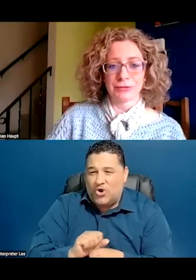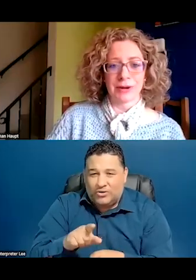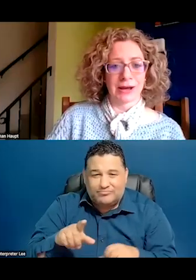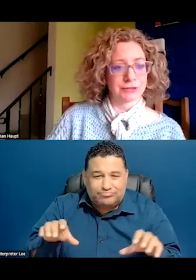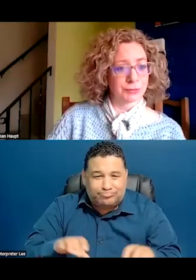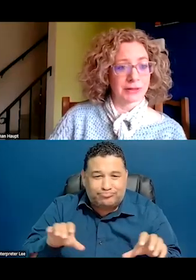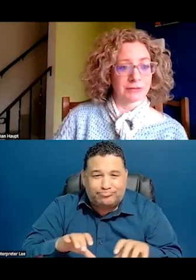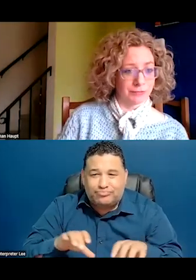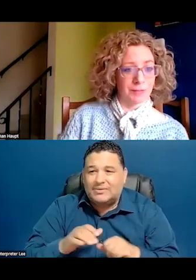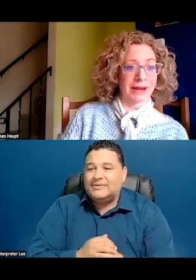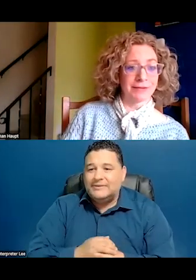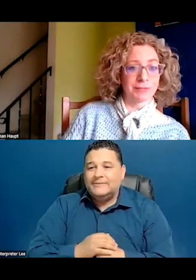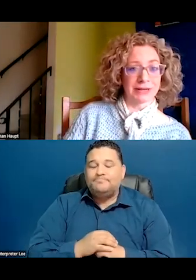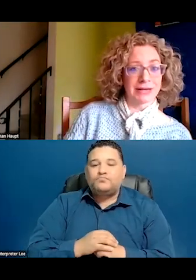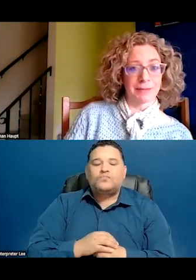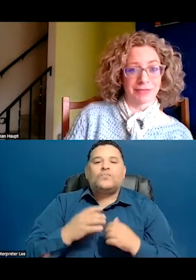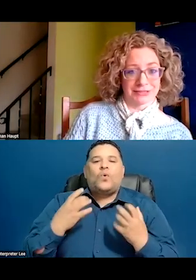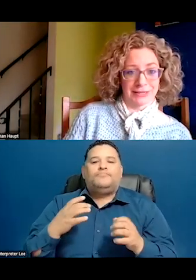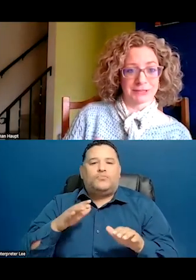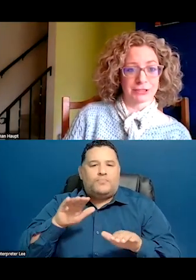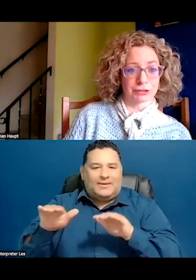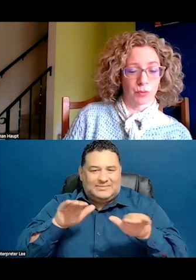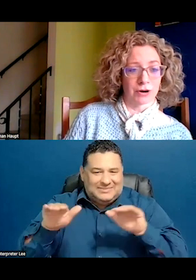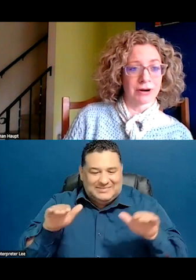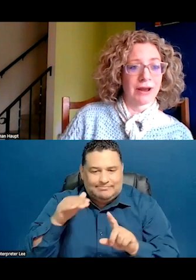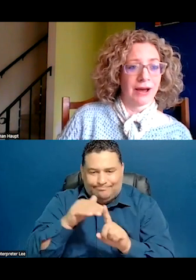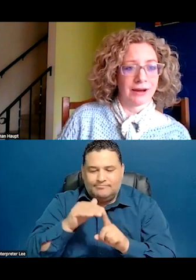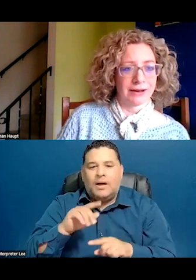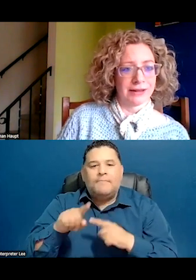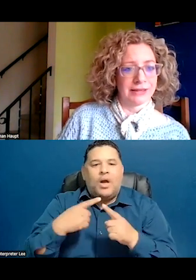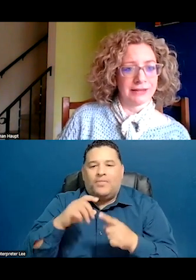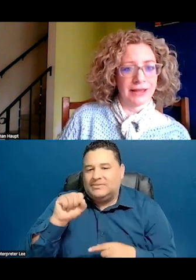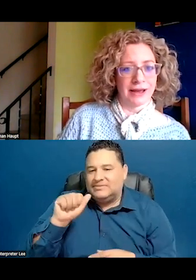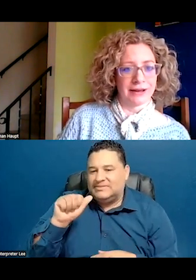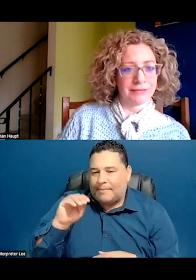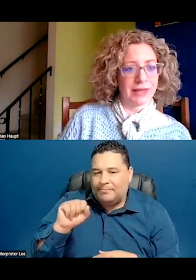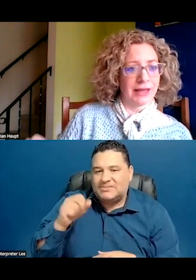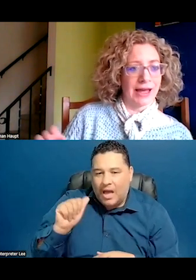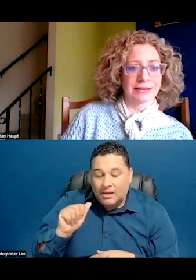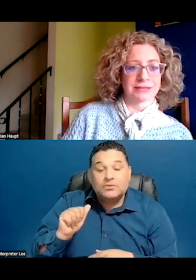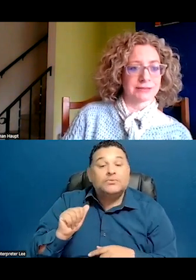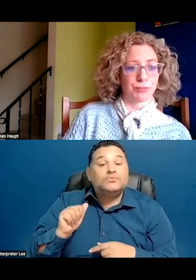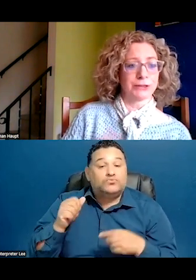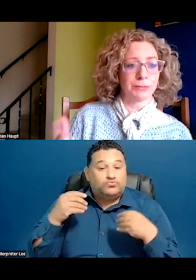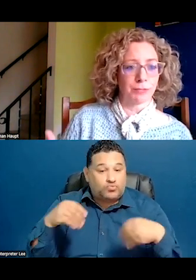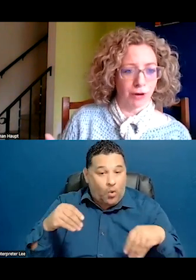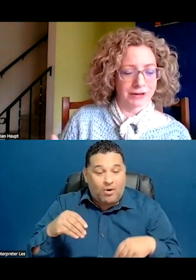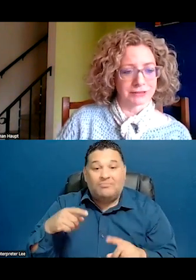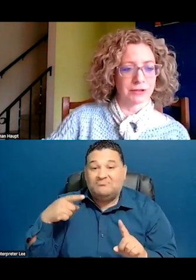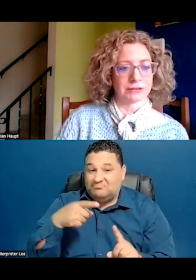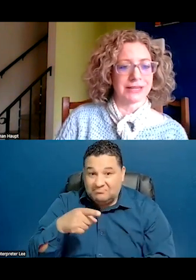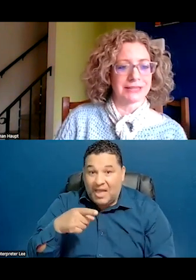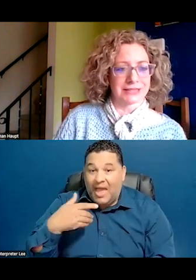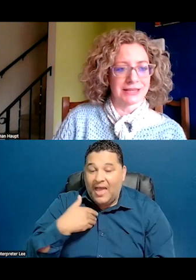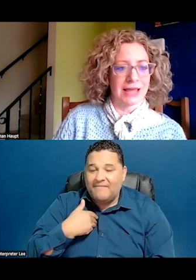I do just want to remind everybody about the SAMHSA store. It has printable